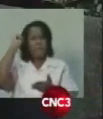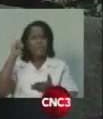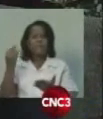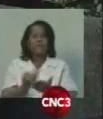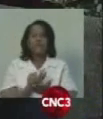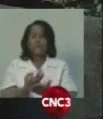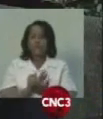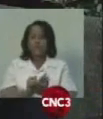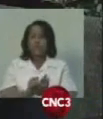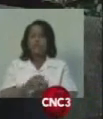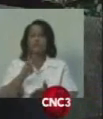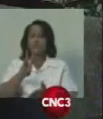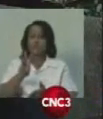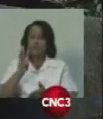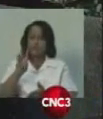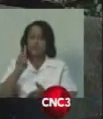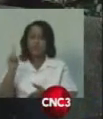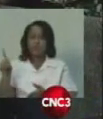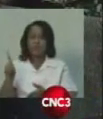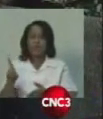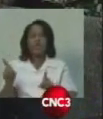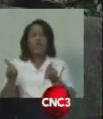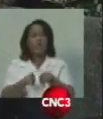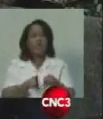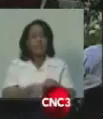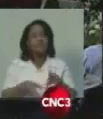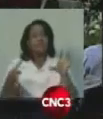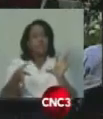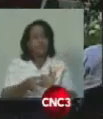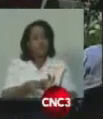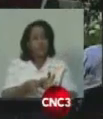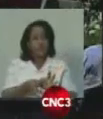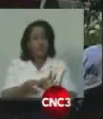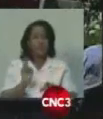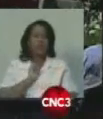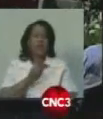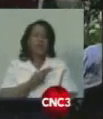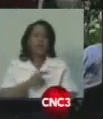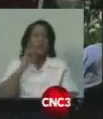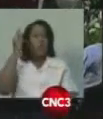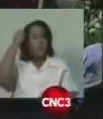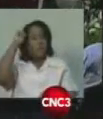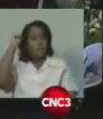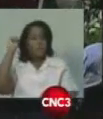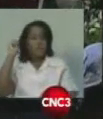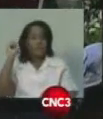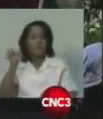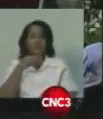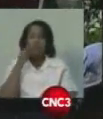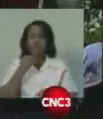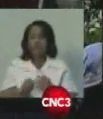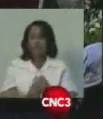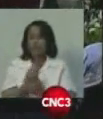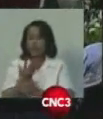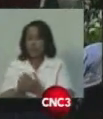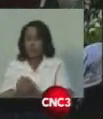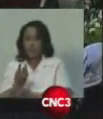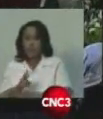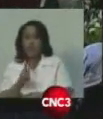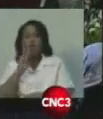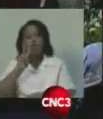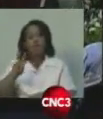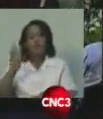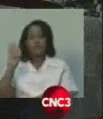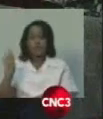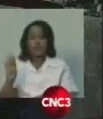us will be the Honorable Minister of Food Production, Land and Marine Affairs, Vasant Bharat. And joining both gentlemen, both